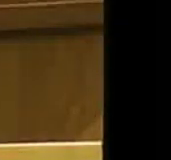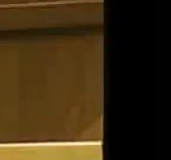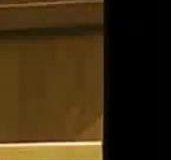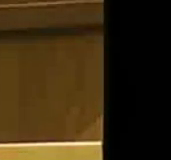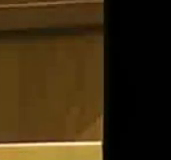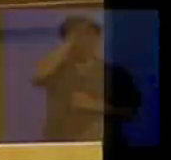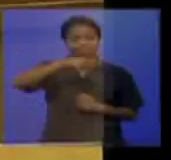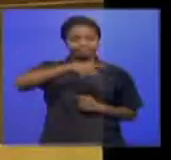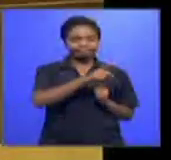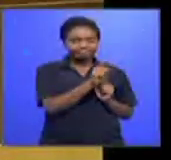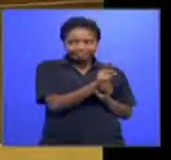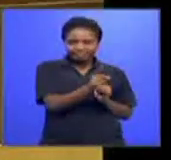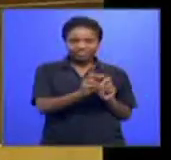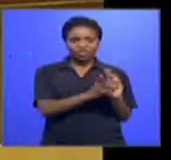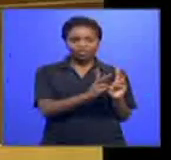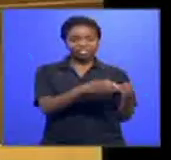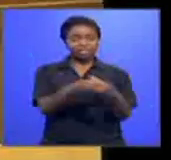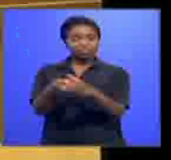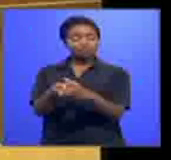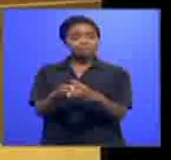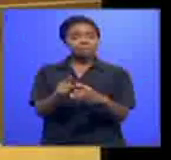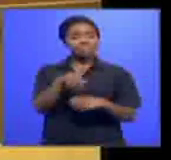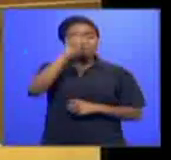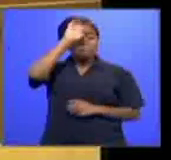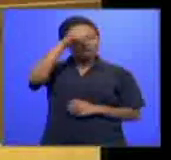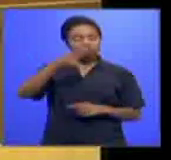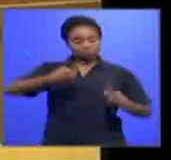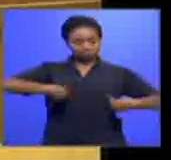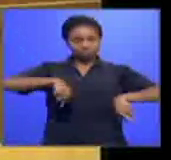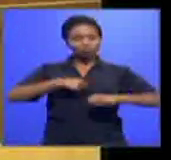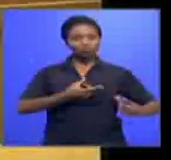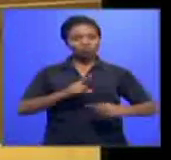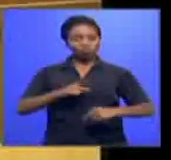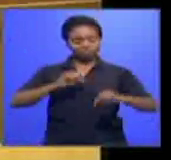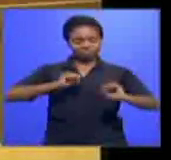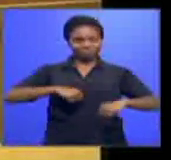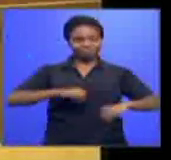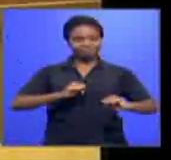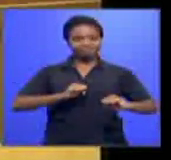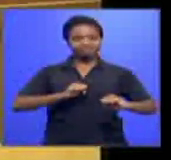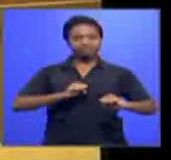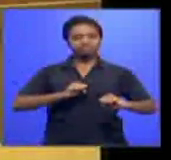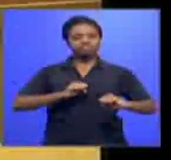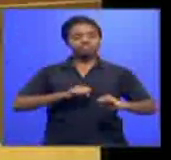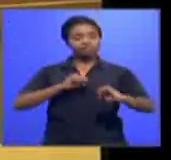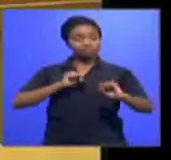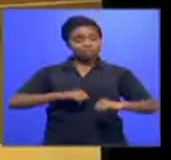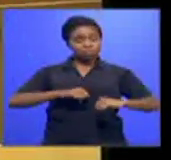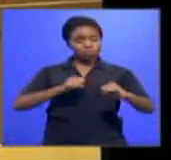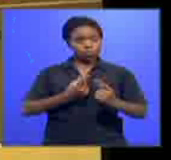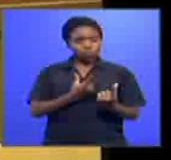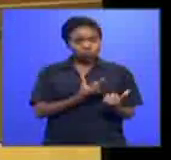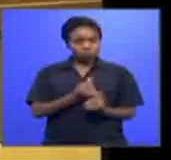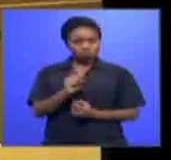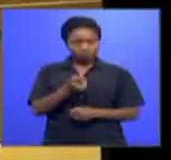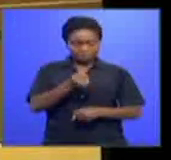industry. In particular, we agreed to work together to strengthen